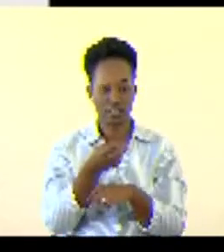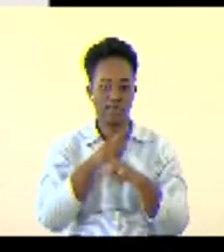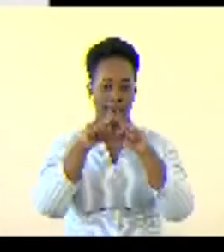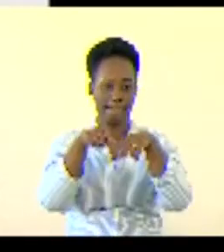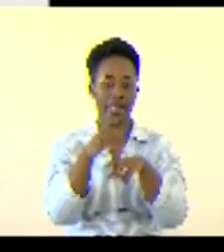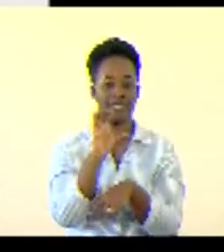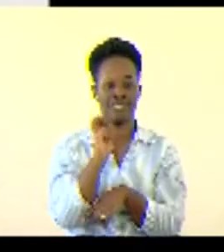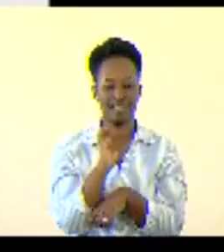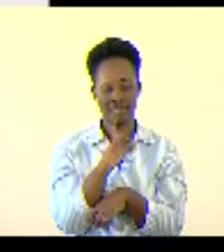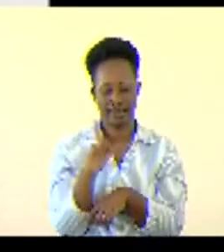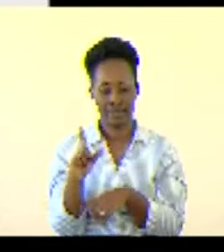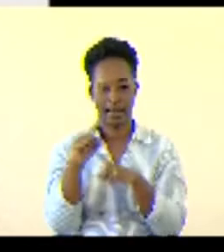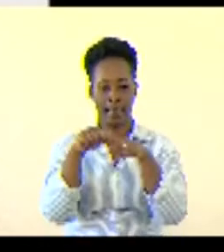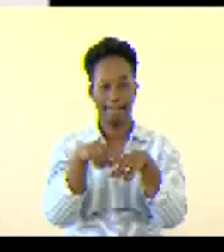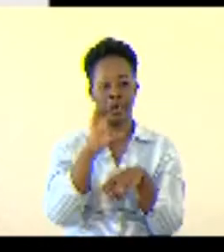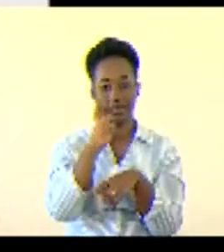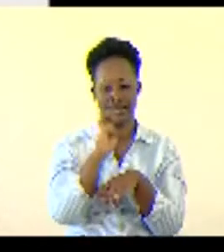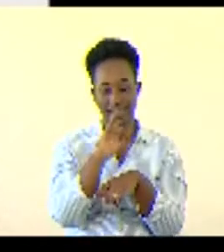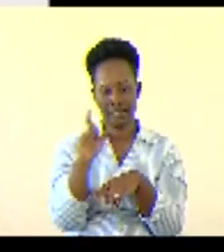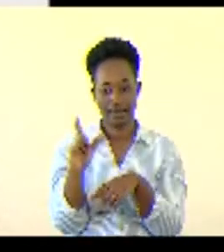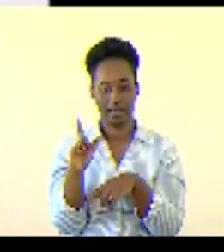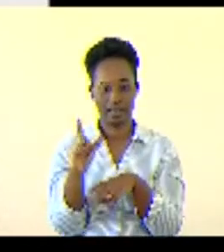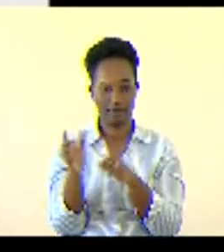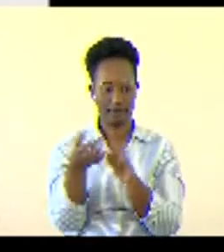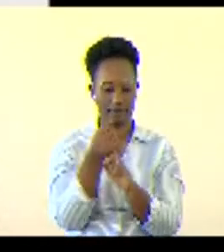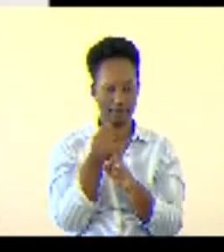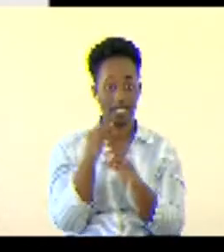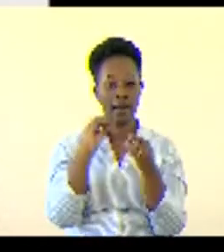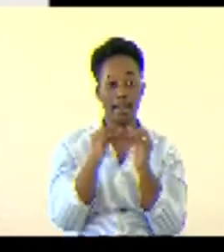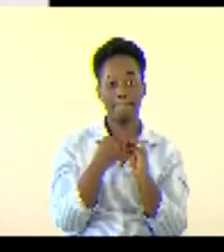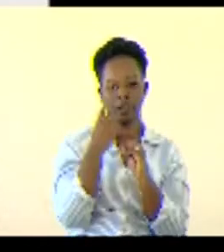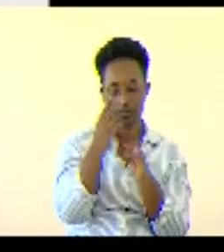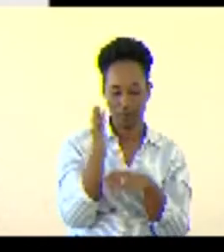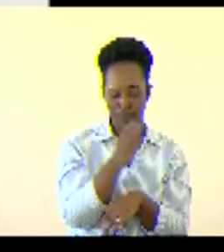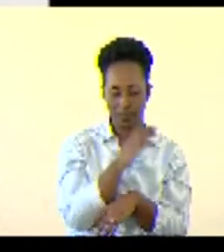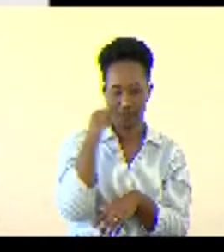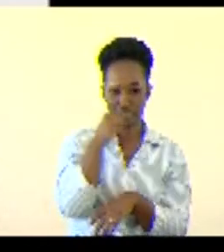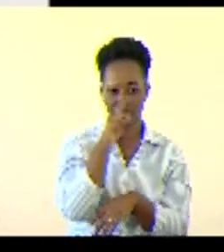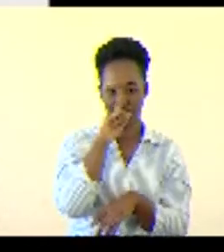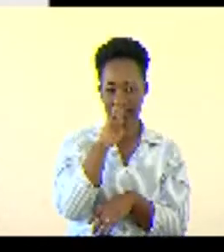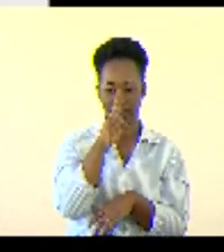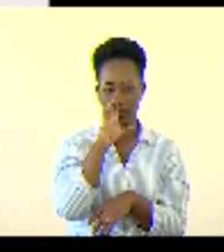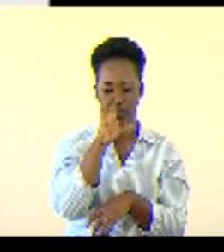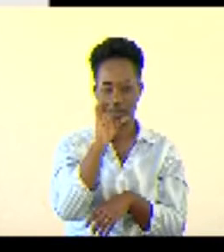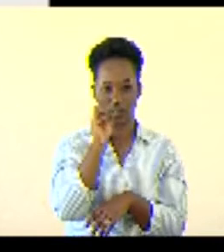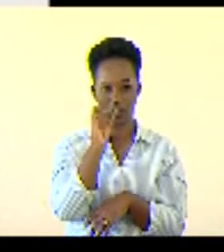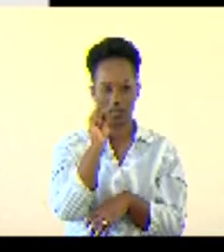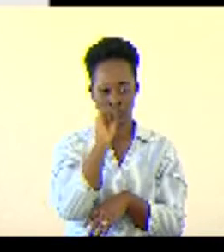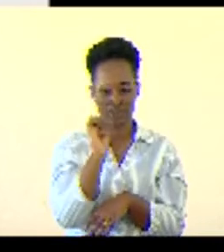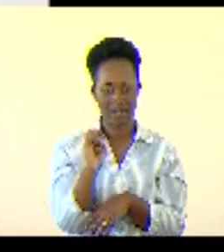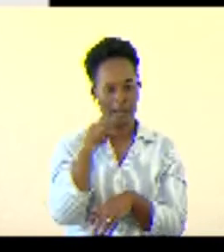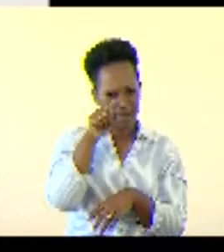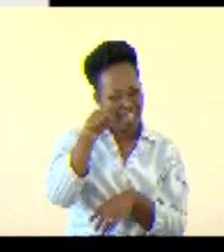cell protein carriers. Number 2, glucose. Student, I think you know the importance